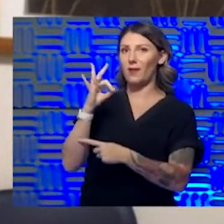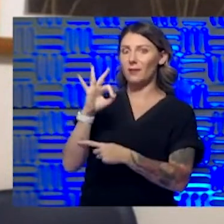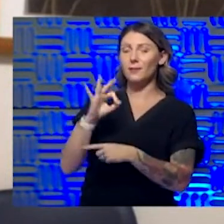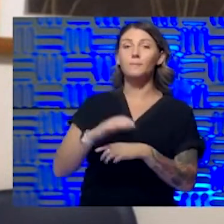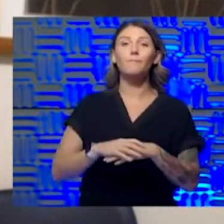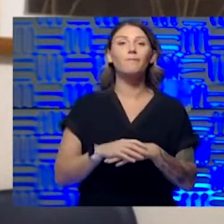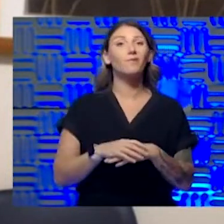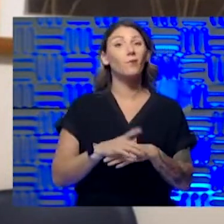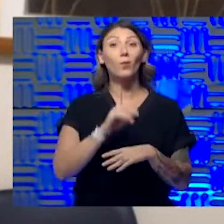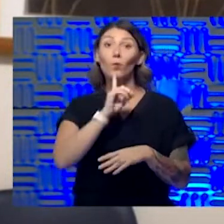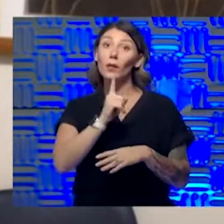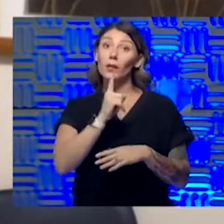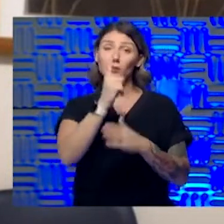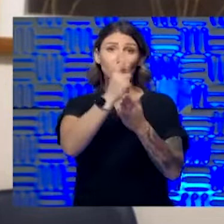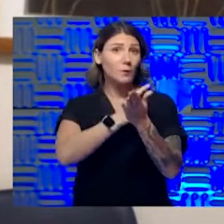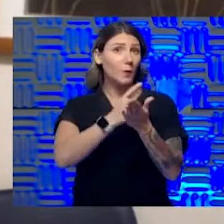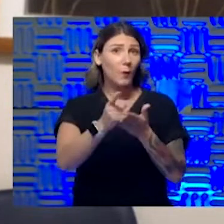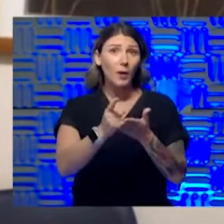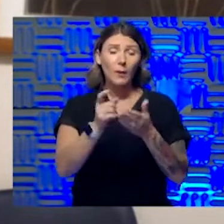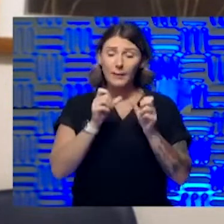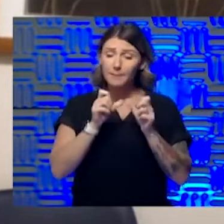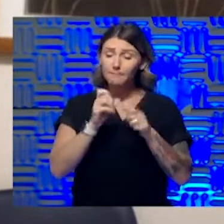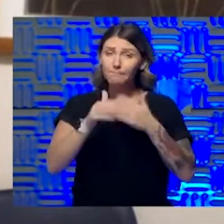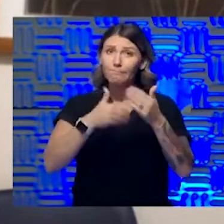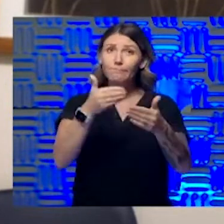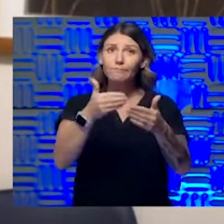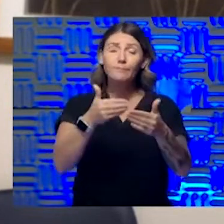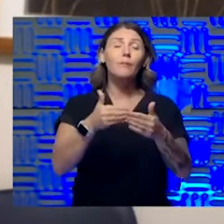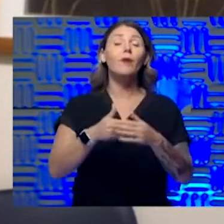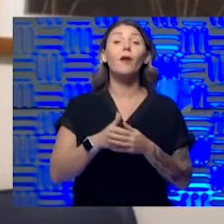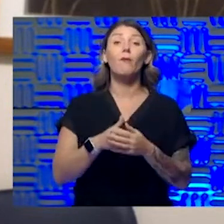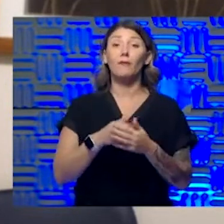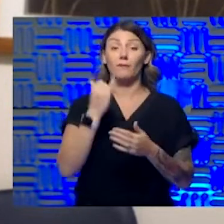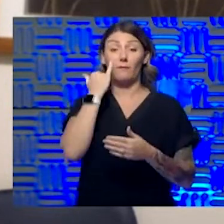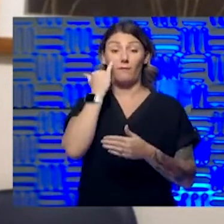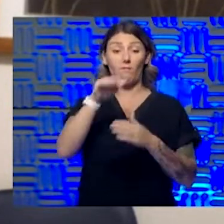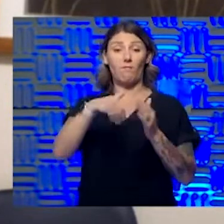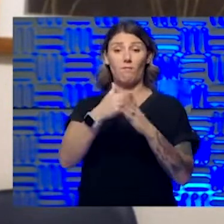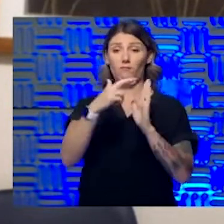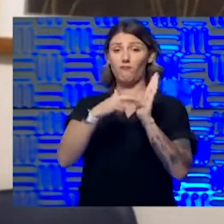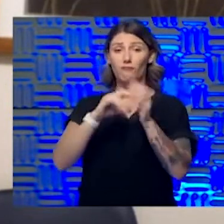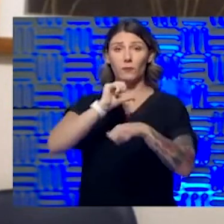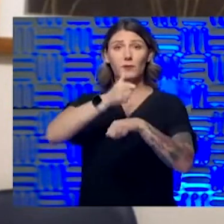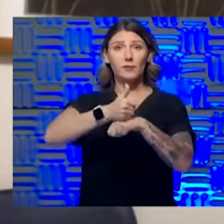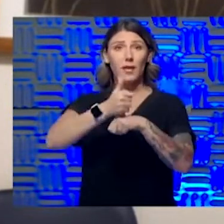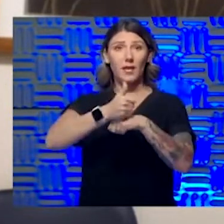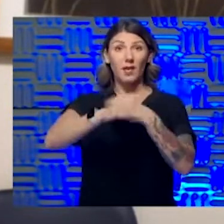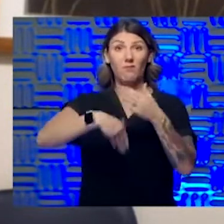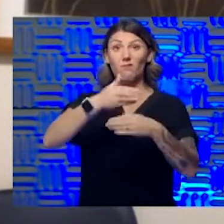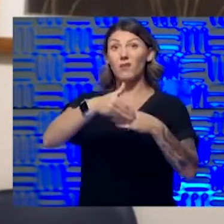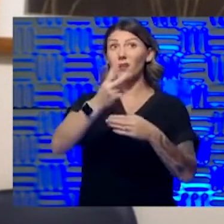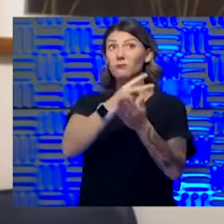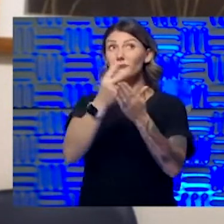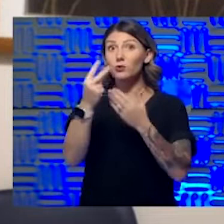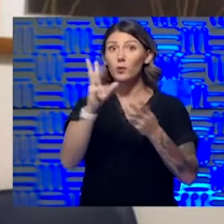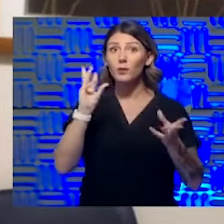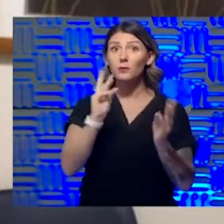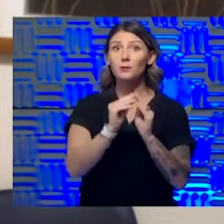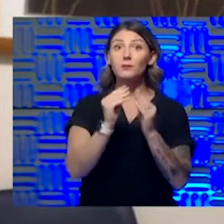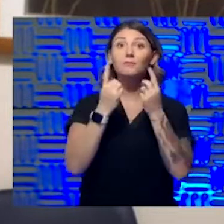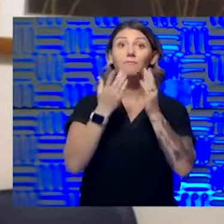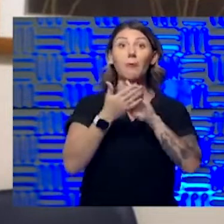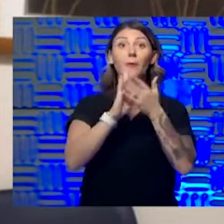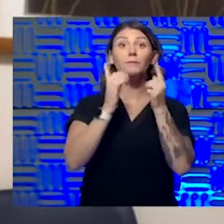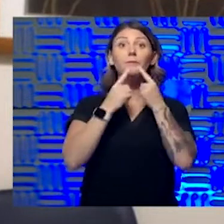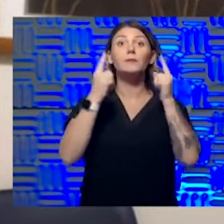at a time. If all the measures that we have currently put in place that we'll be rolling out over the next 2 weeks are successful, I think that we will be able